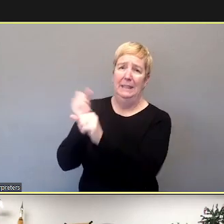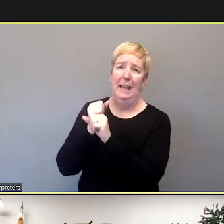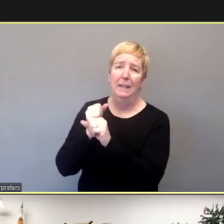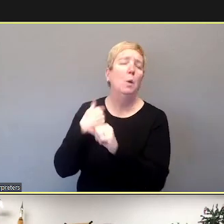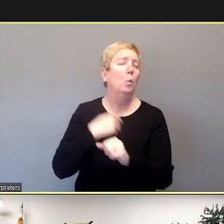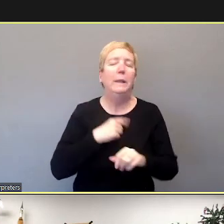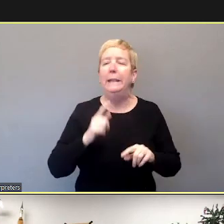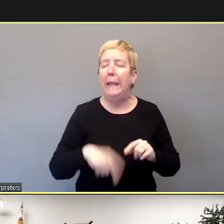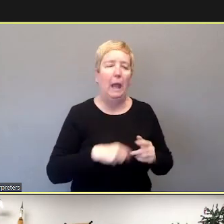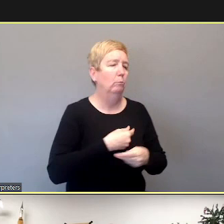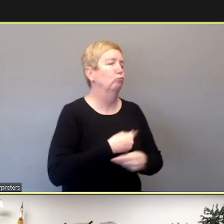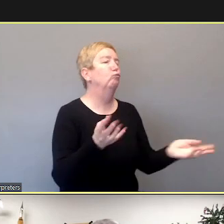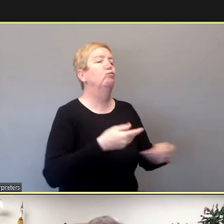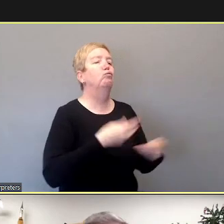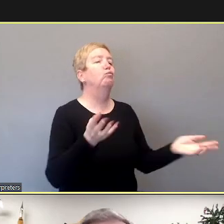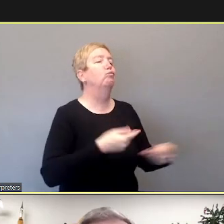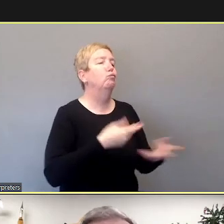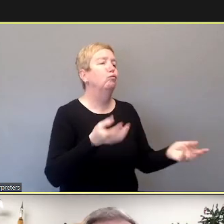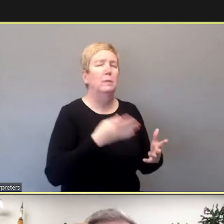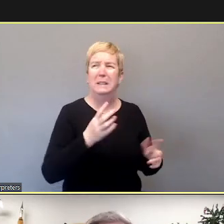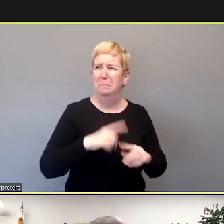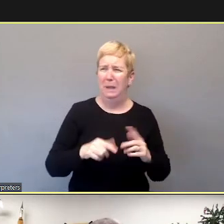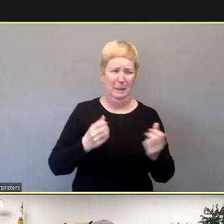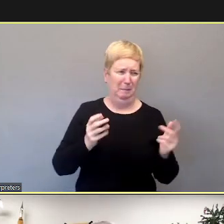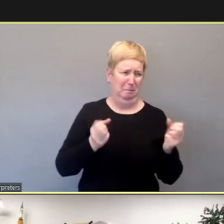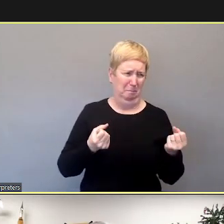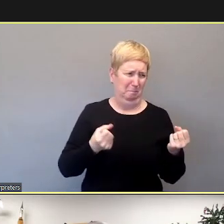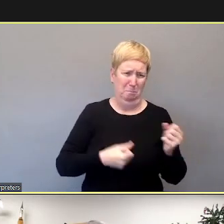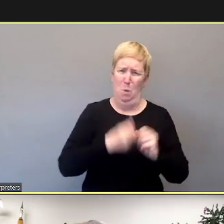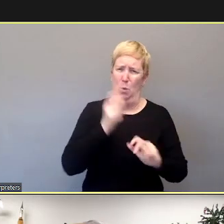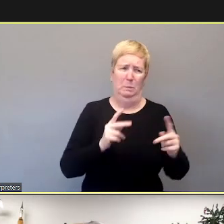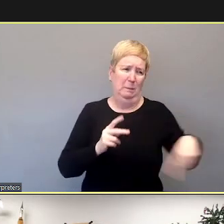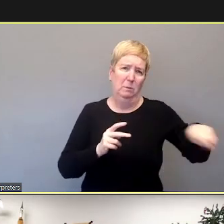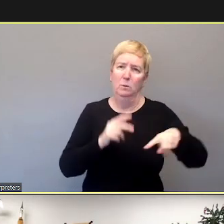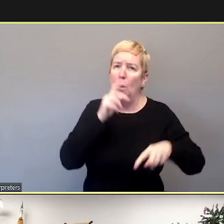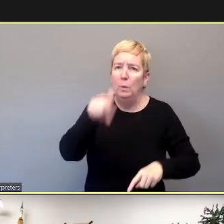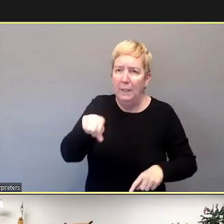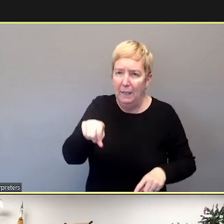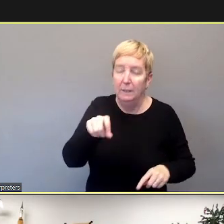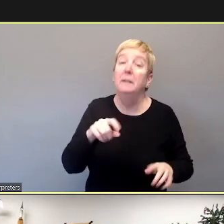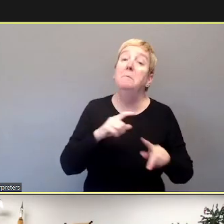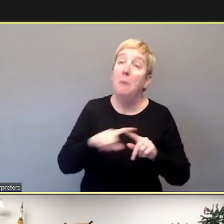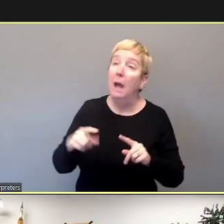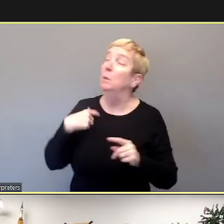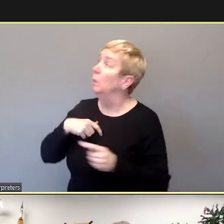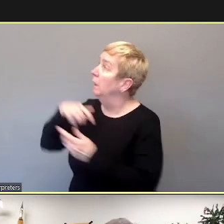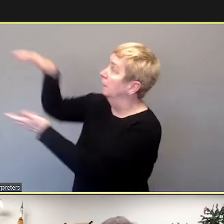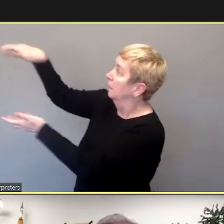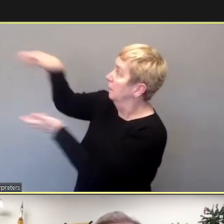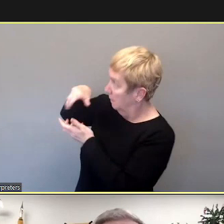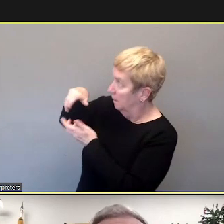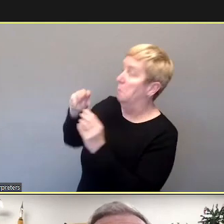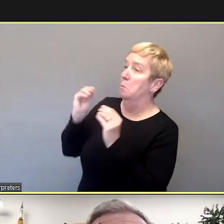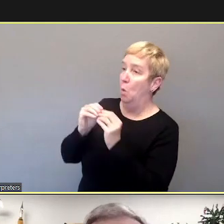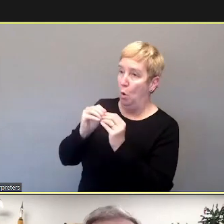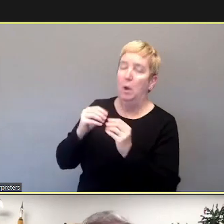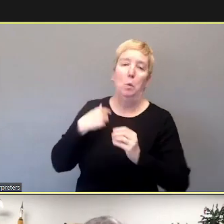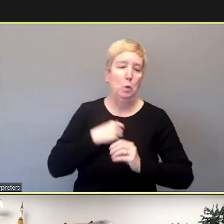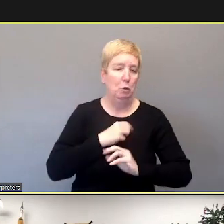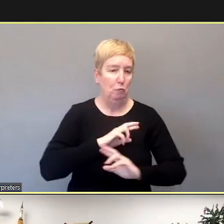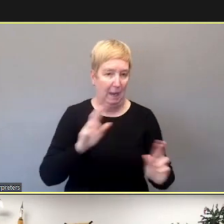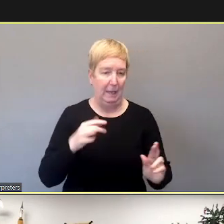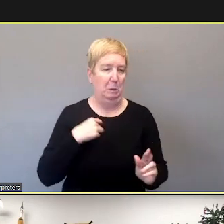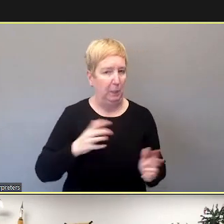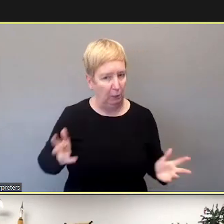every day, but not everybody needs treatment. And so we're back now that supply is increasing to encouraging